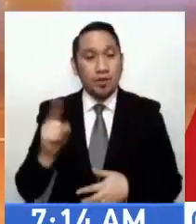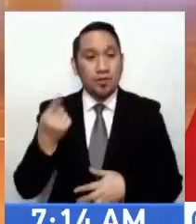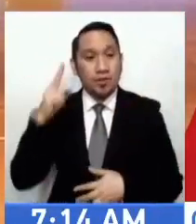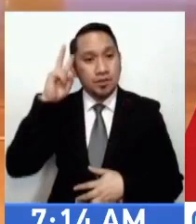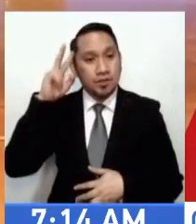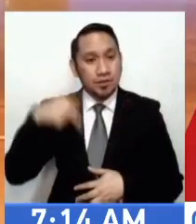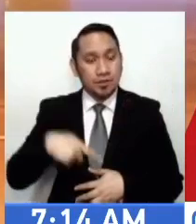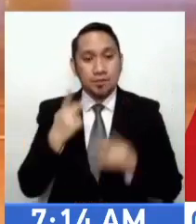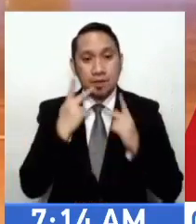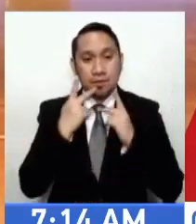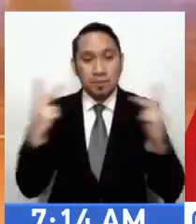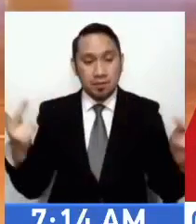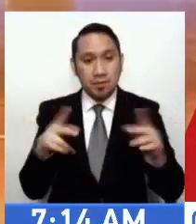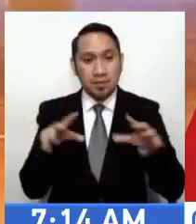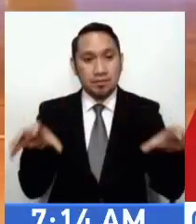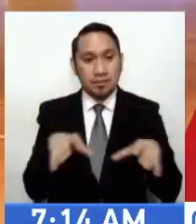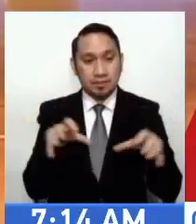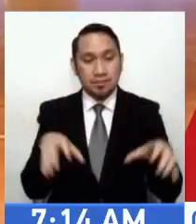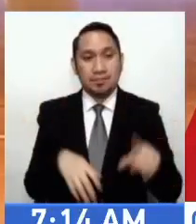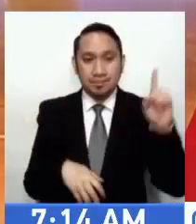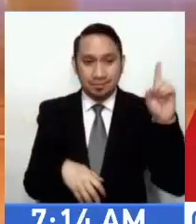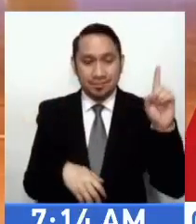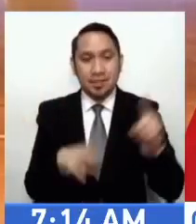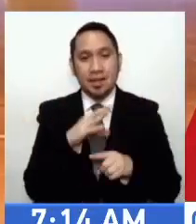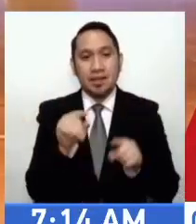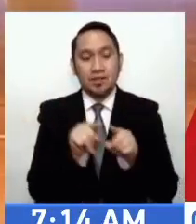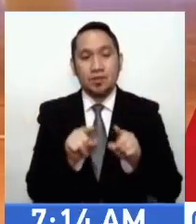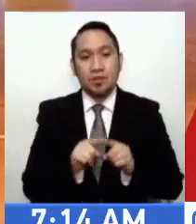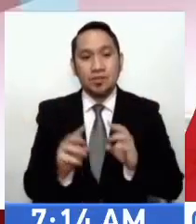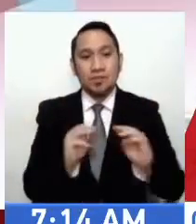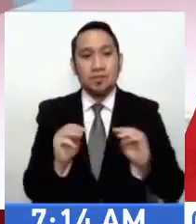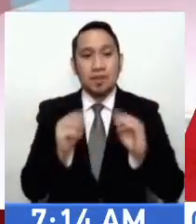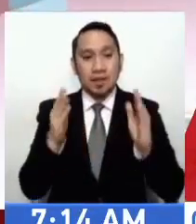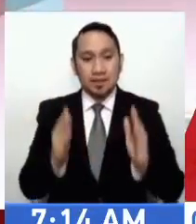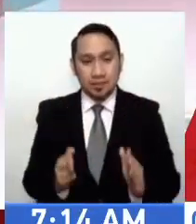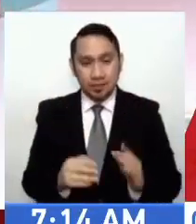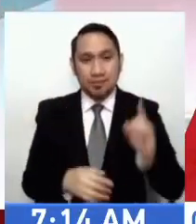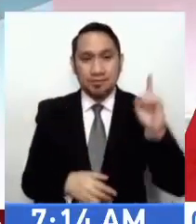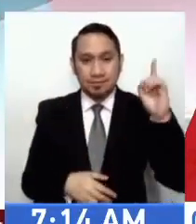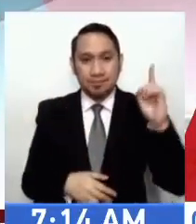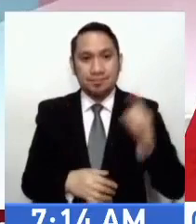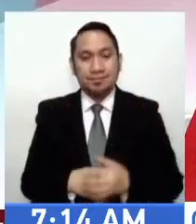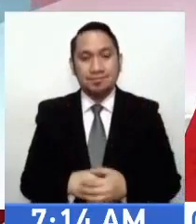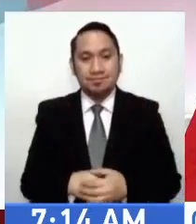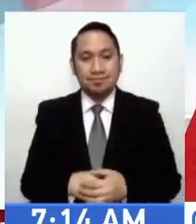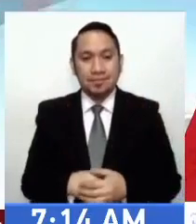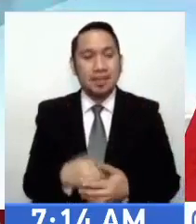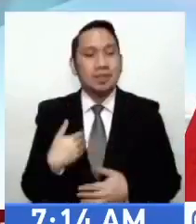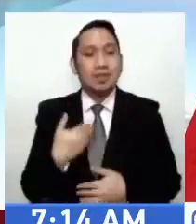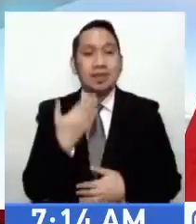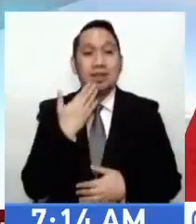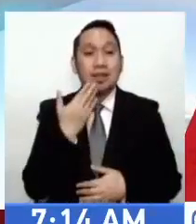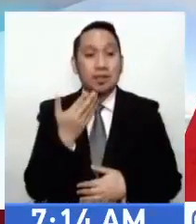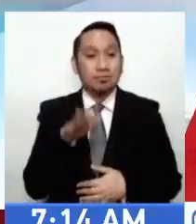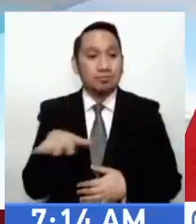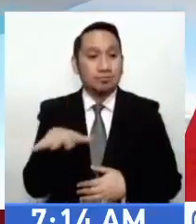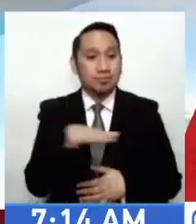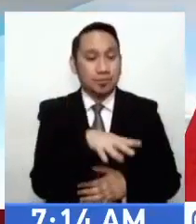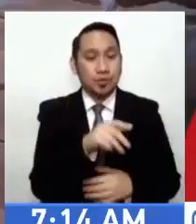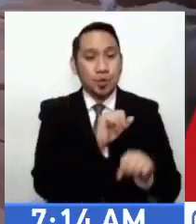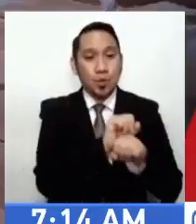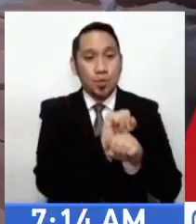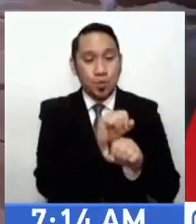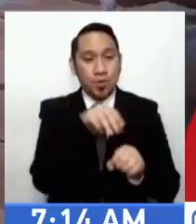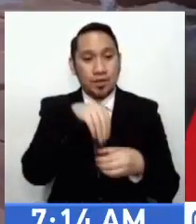Affairs, Nessa Valdelion, at ang manager ni Atom na si Noel Ferrer. Nagpapasalamat si Atom sa mga katrabaho sa GMA Integrated